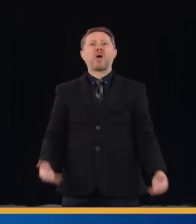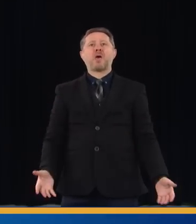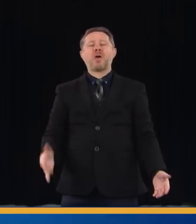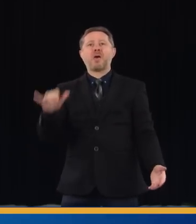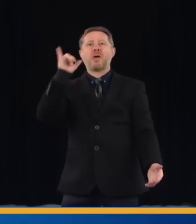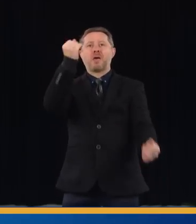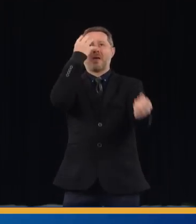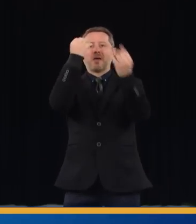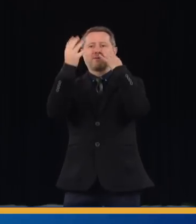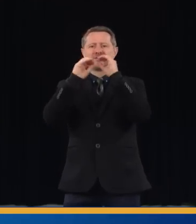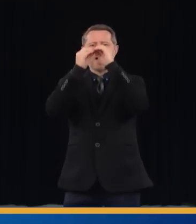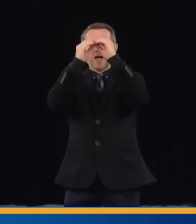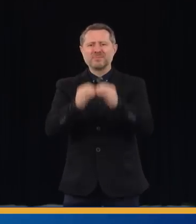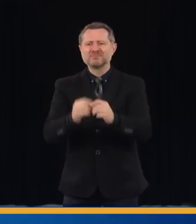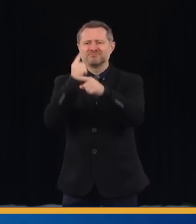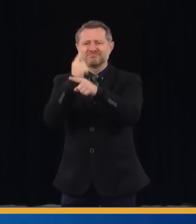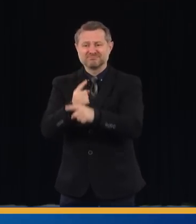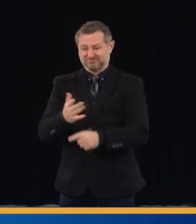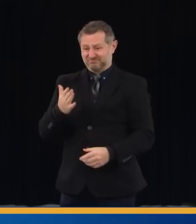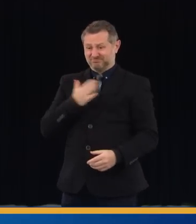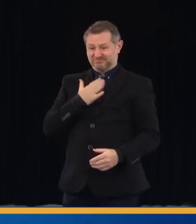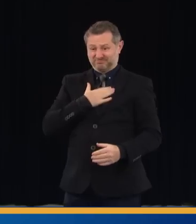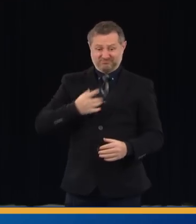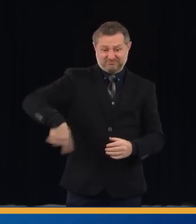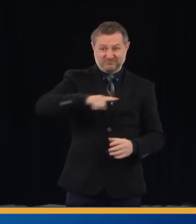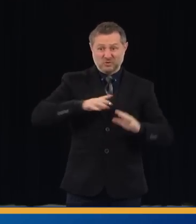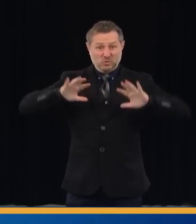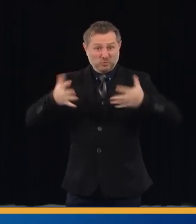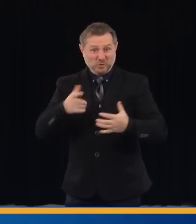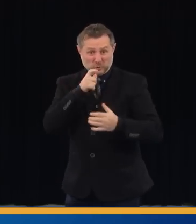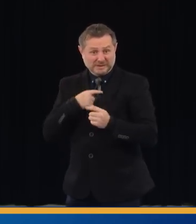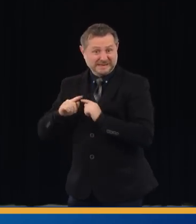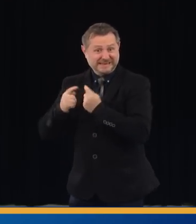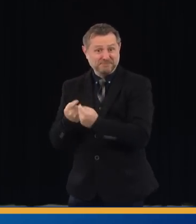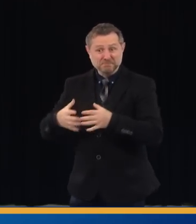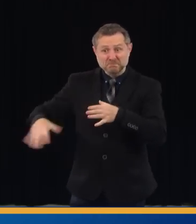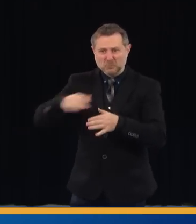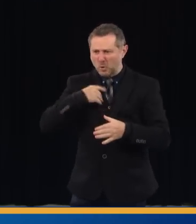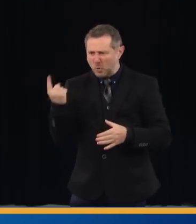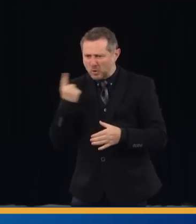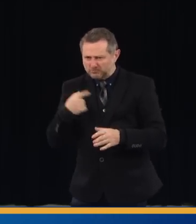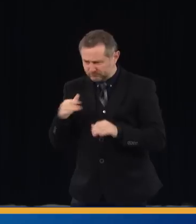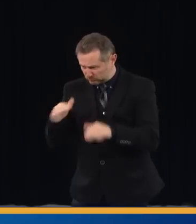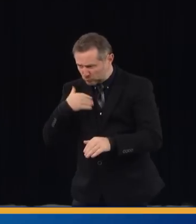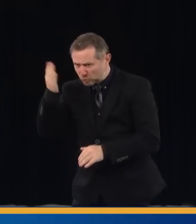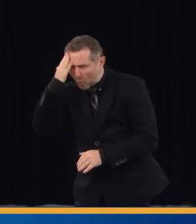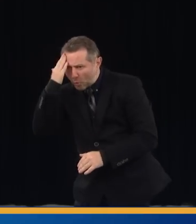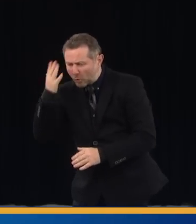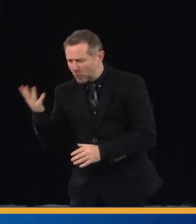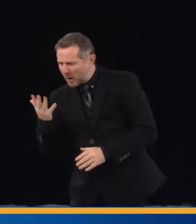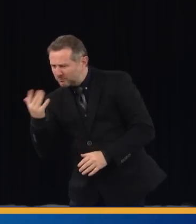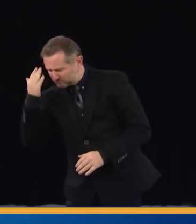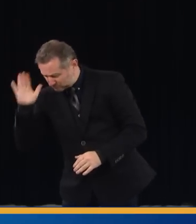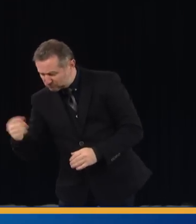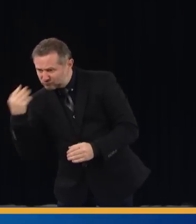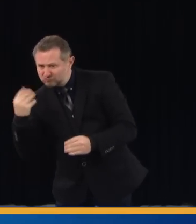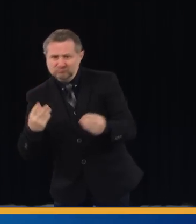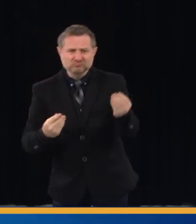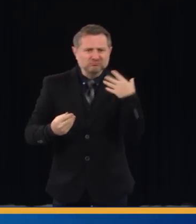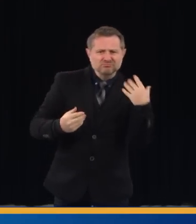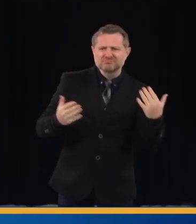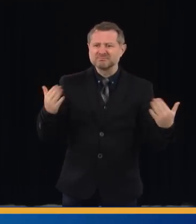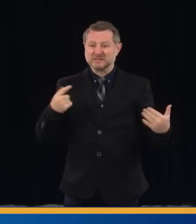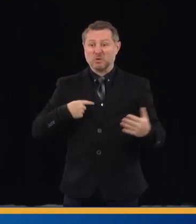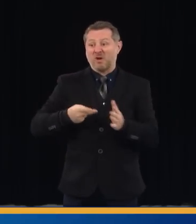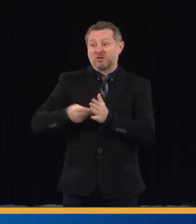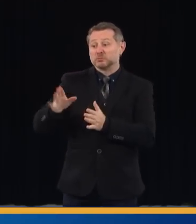with me, I say to my team all the time, I'm interested in your opinion, but I'm interested in your opinion second. I'm interested